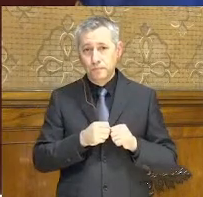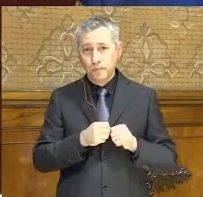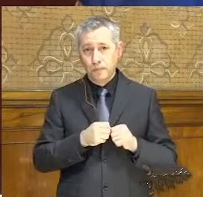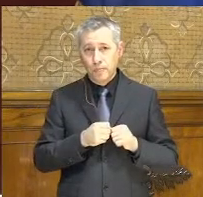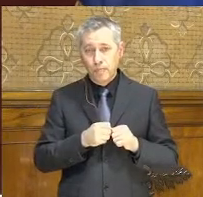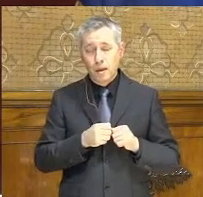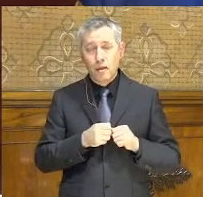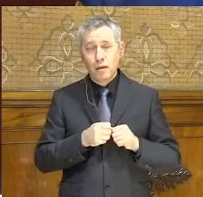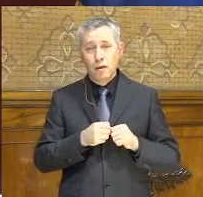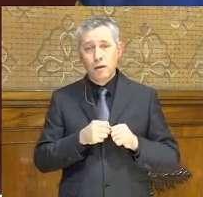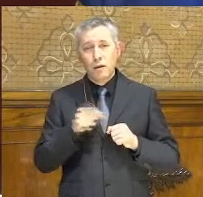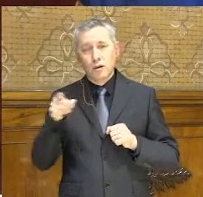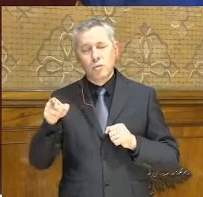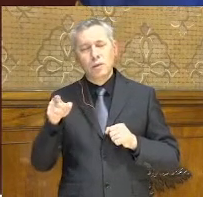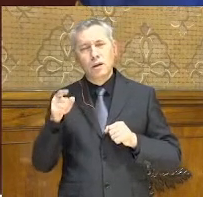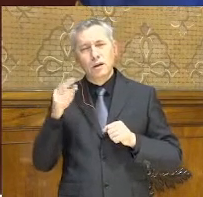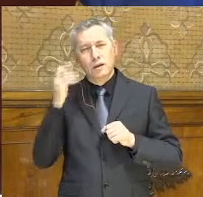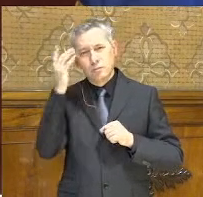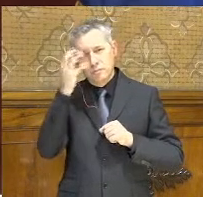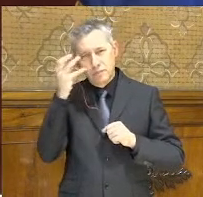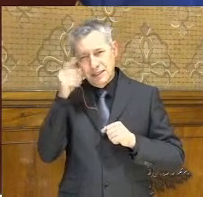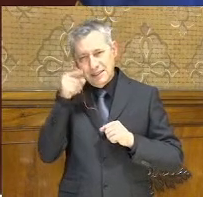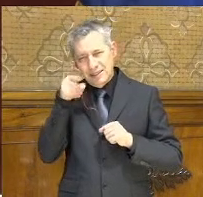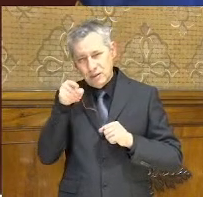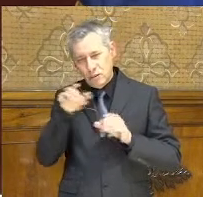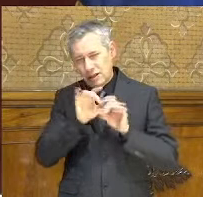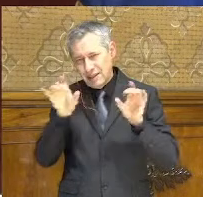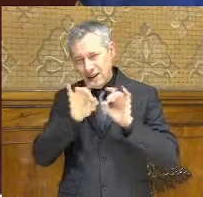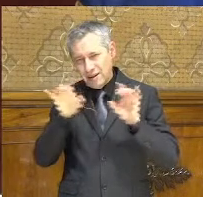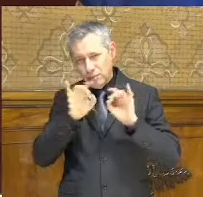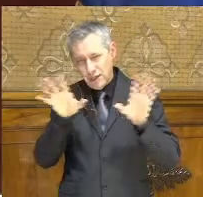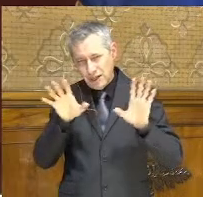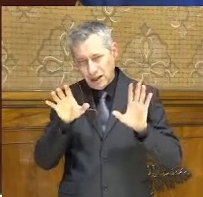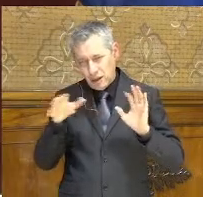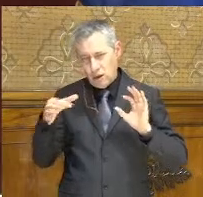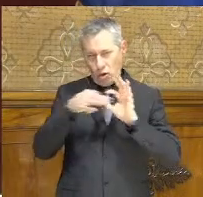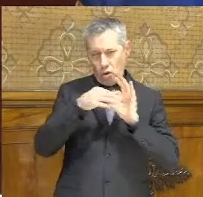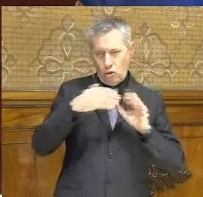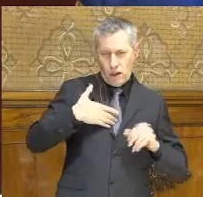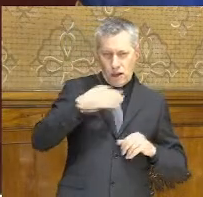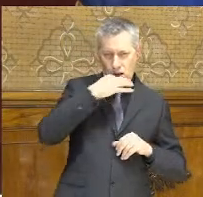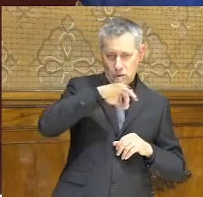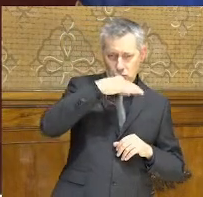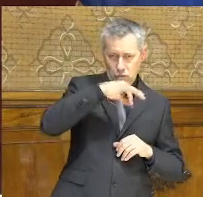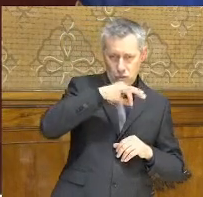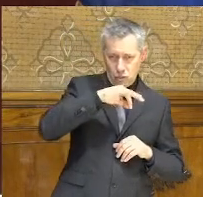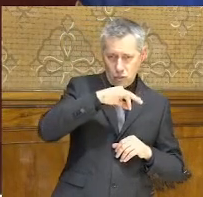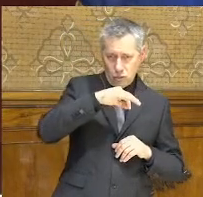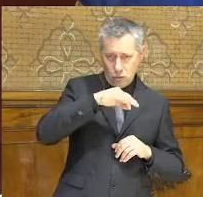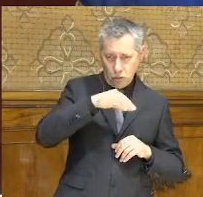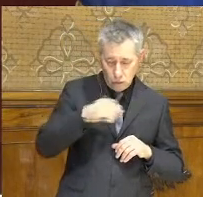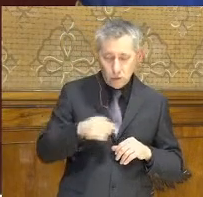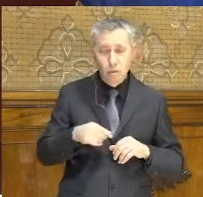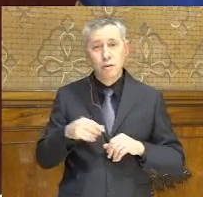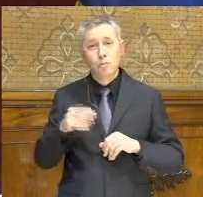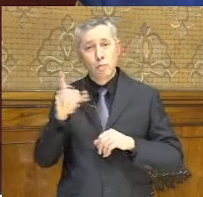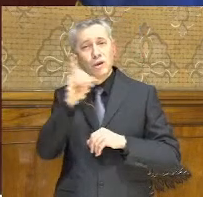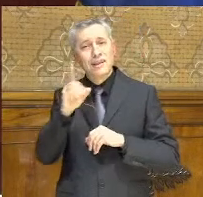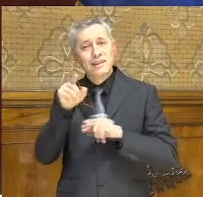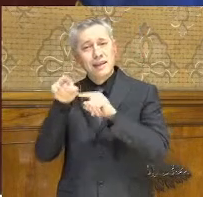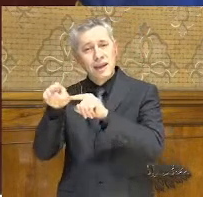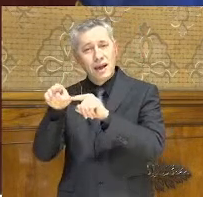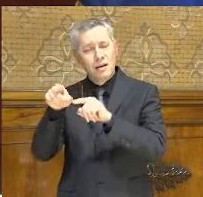on freedom is deeply connected to my own argument today. You heard it in Dylan's performance of the chimes of